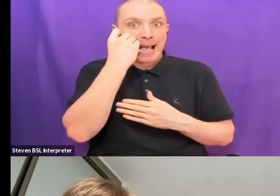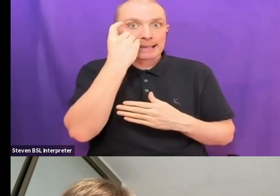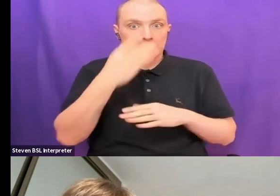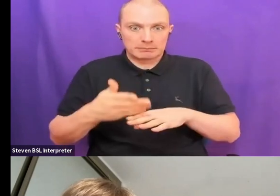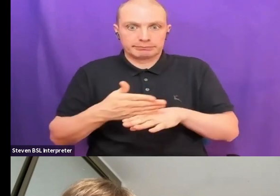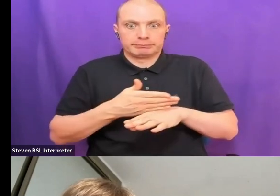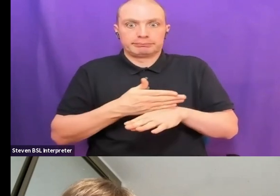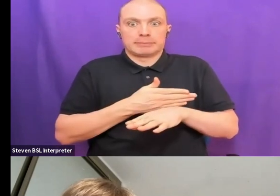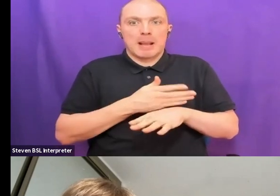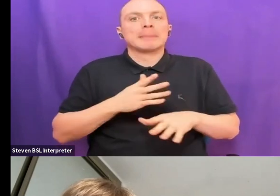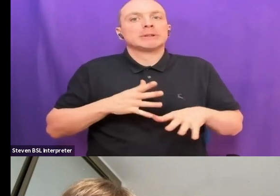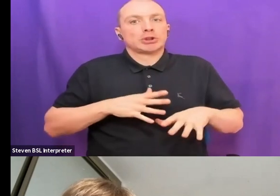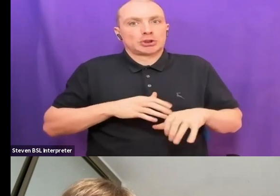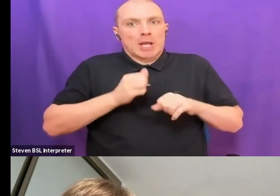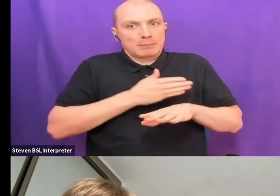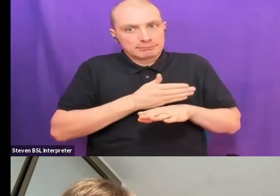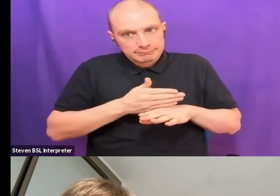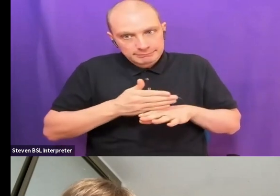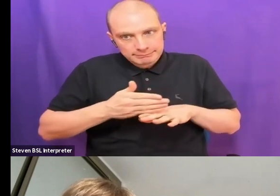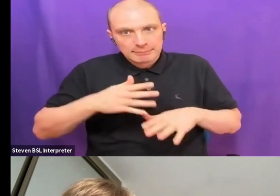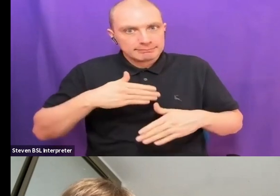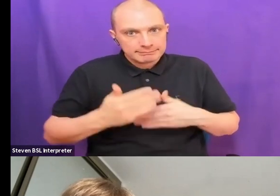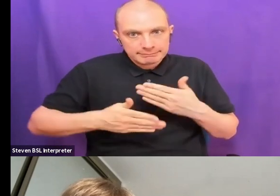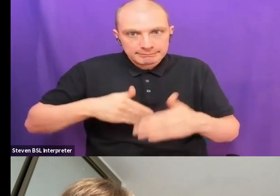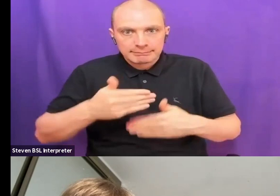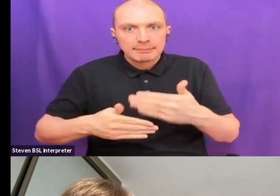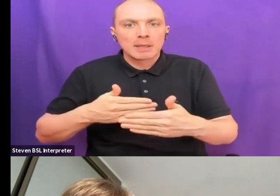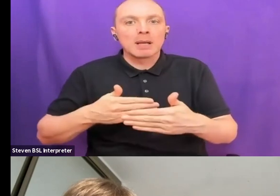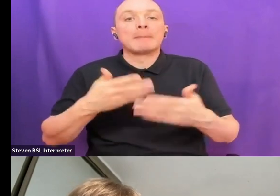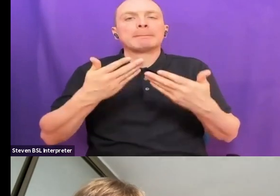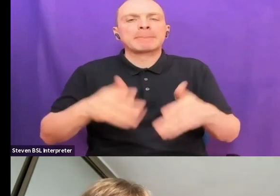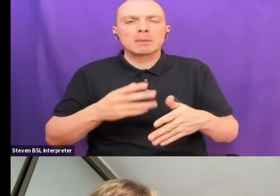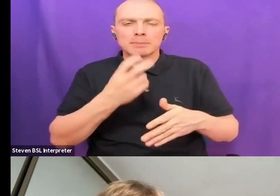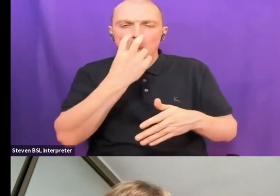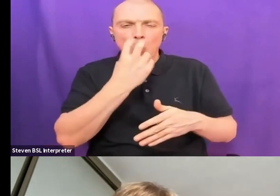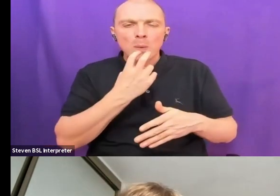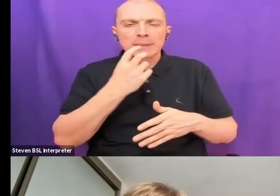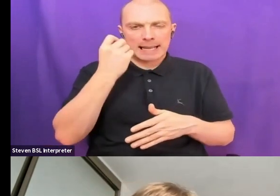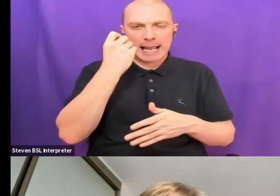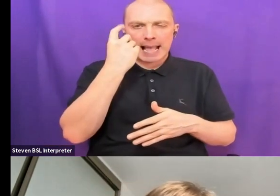a number of years. It wasn't called 20-minute neighbourhoods. It was called something else. And I think I was struck.